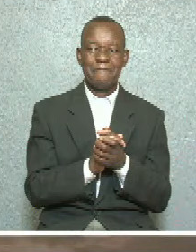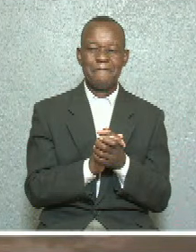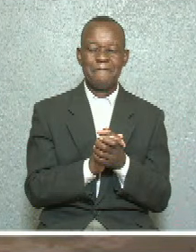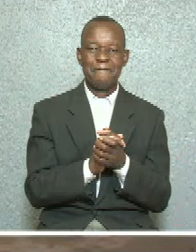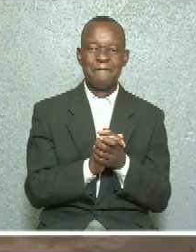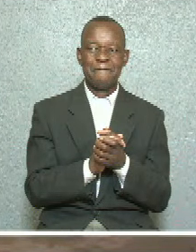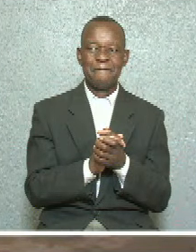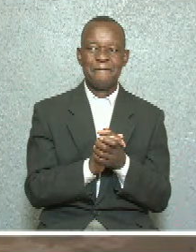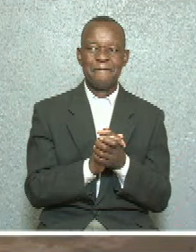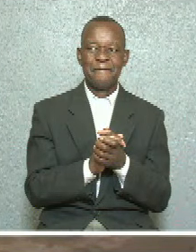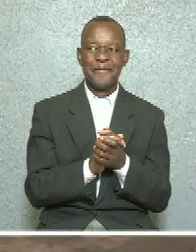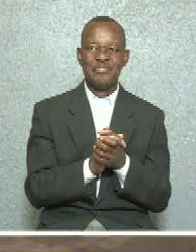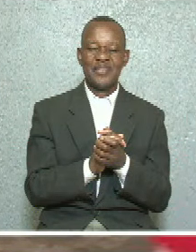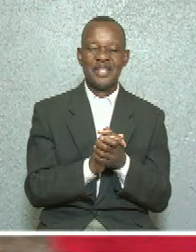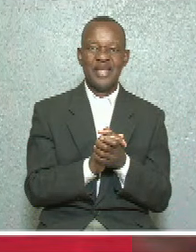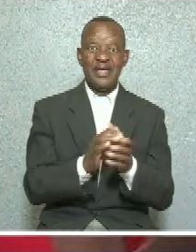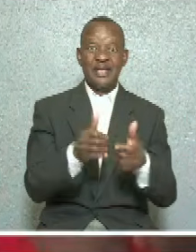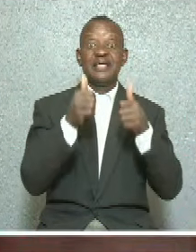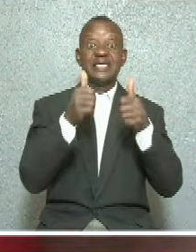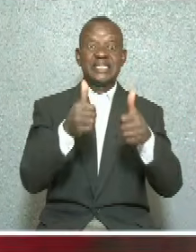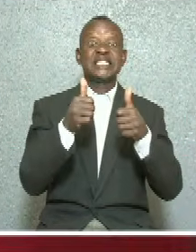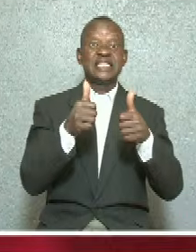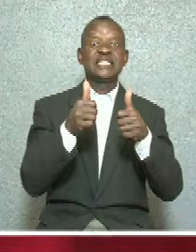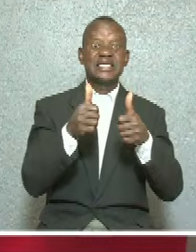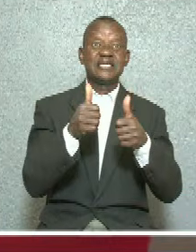Good afternoon, everybody, learners, parents.